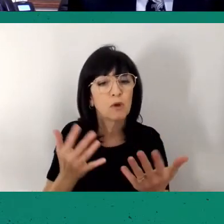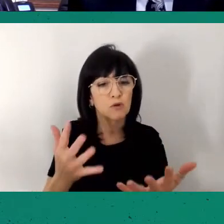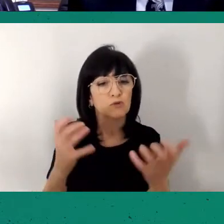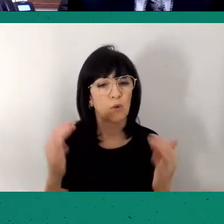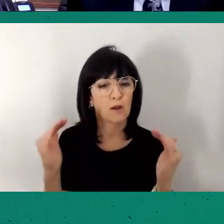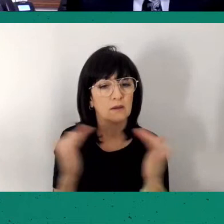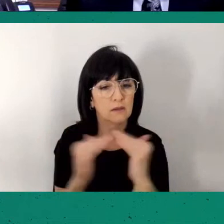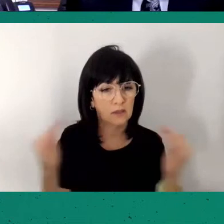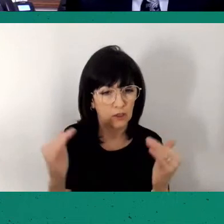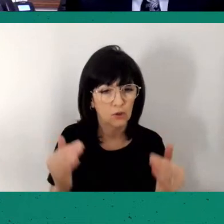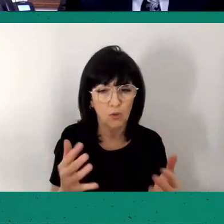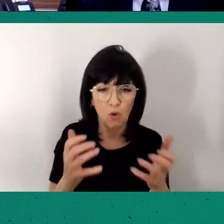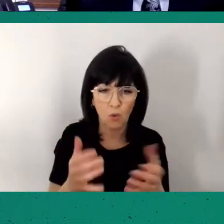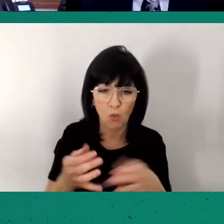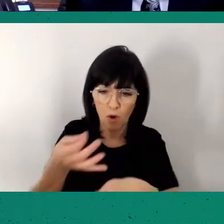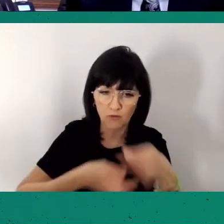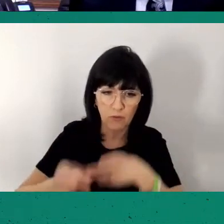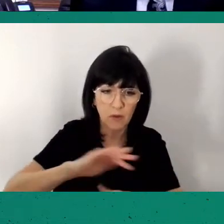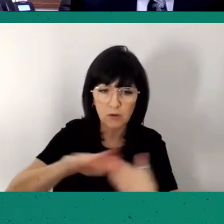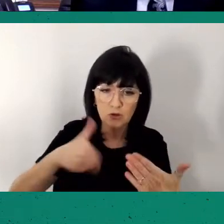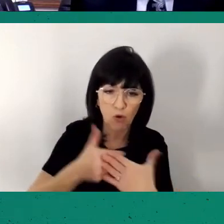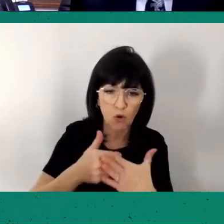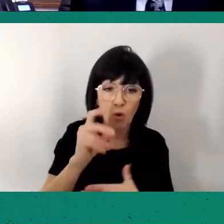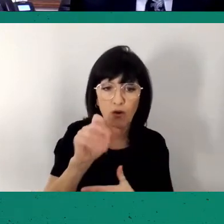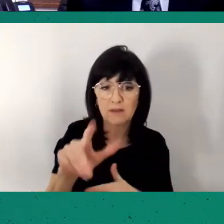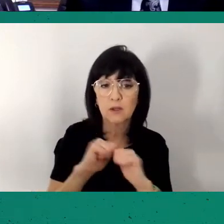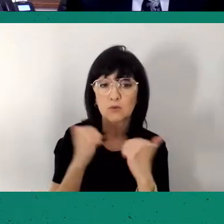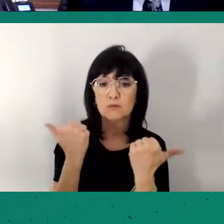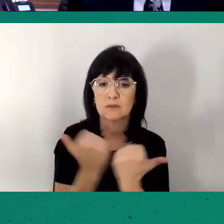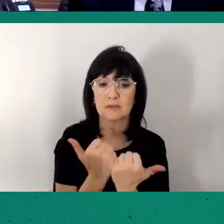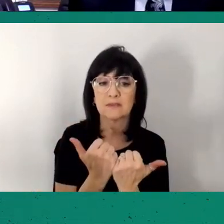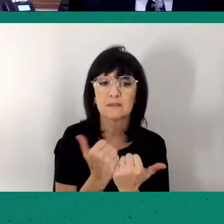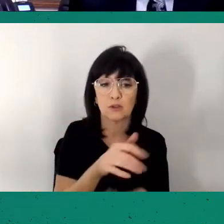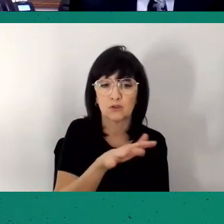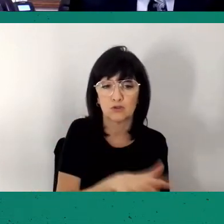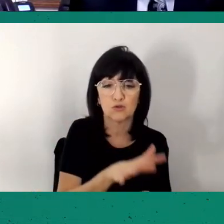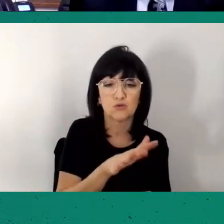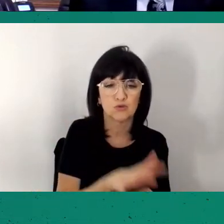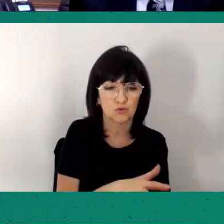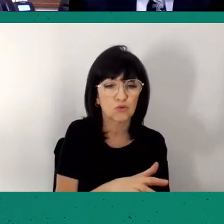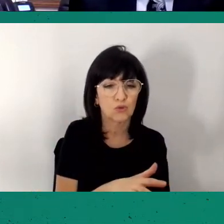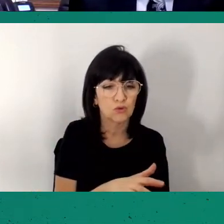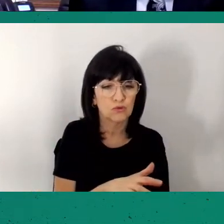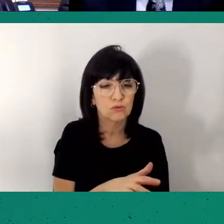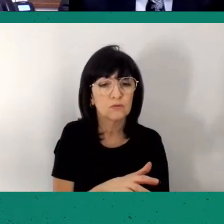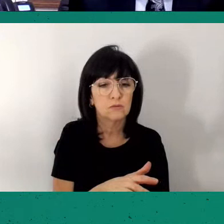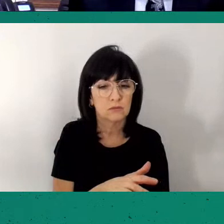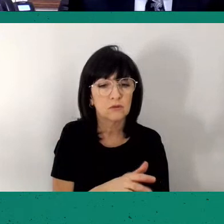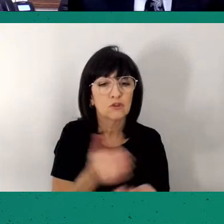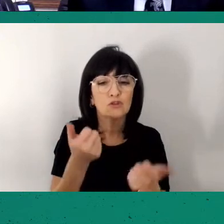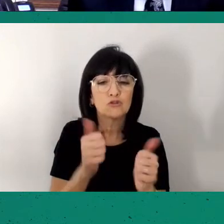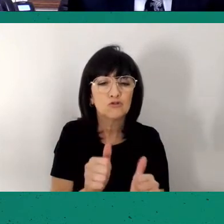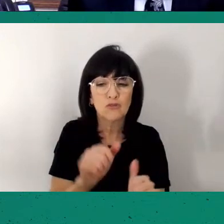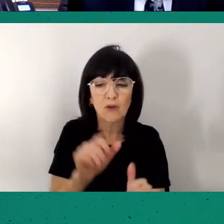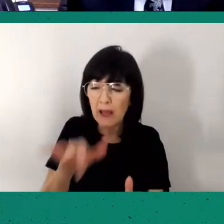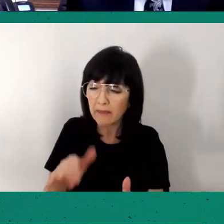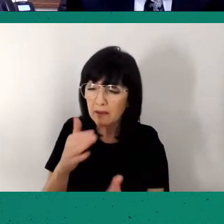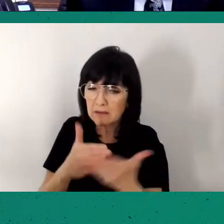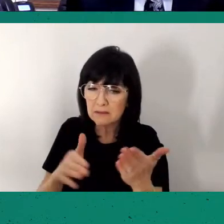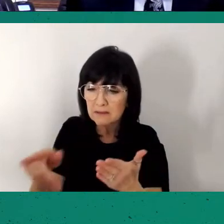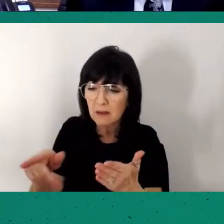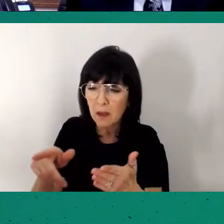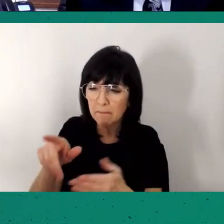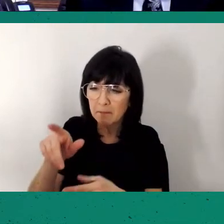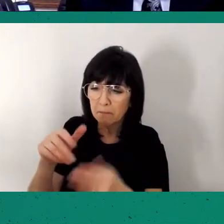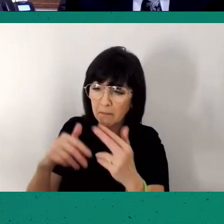replace all of the Delaware Association schools and to consolidate schools with few students. They also looked at